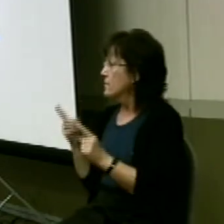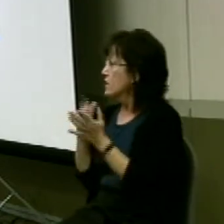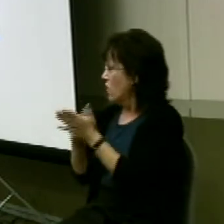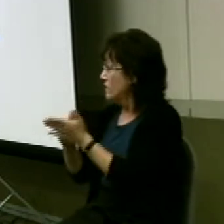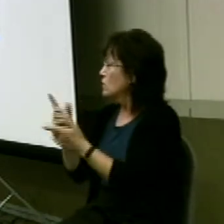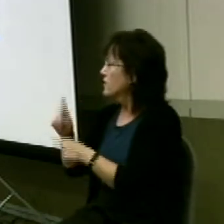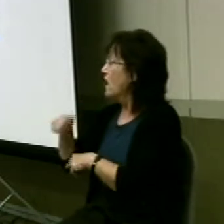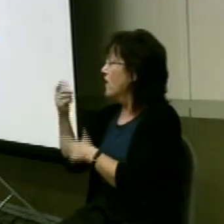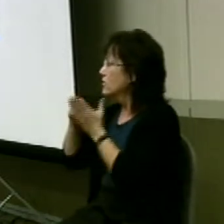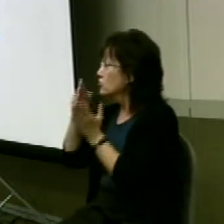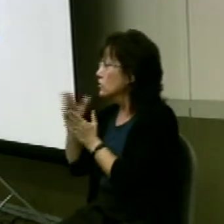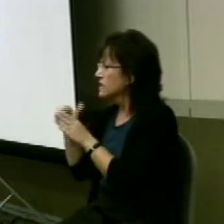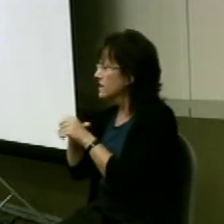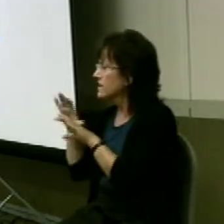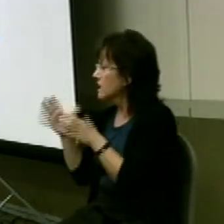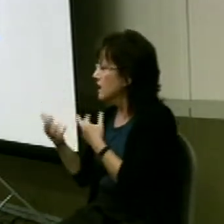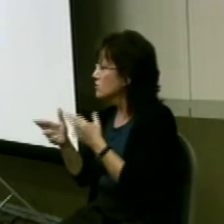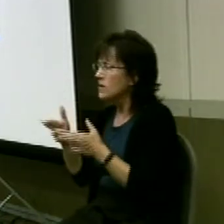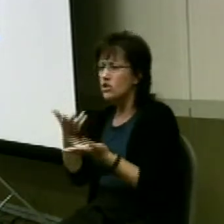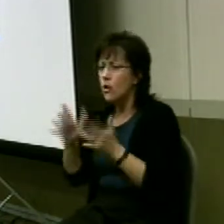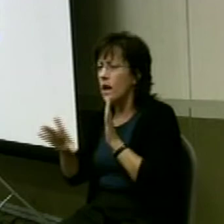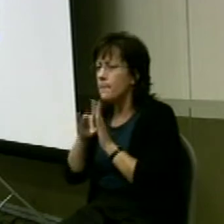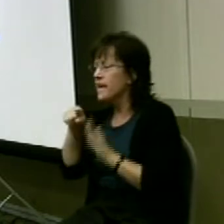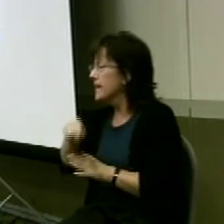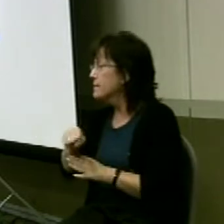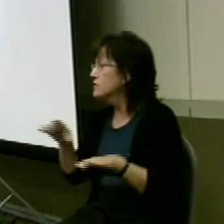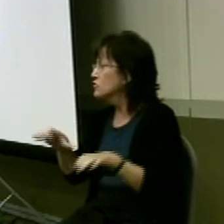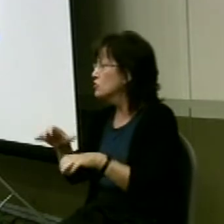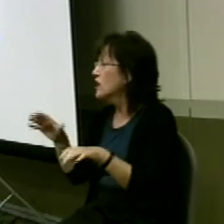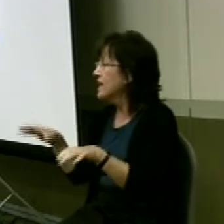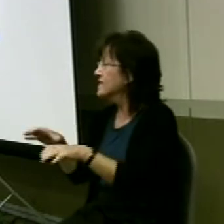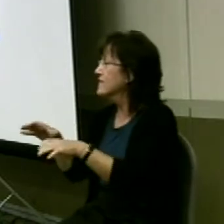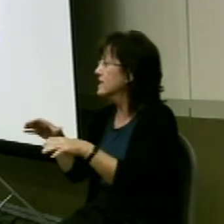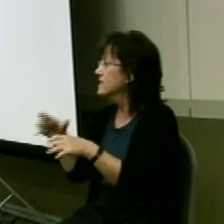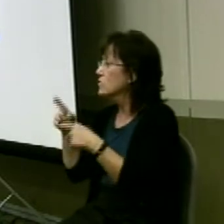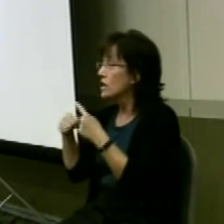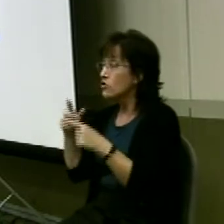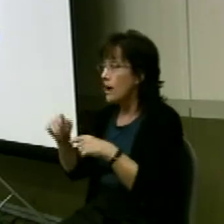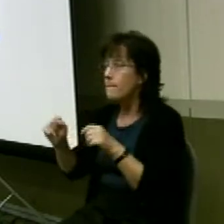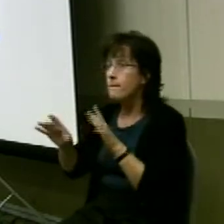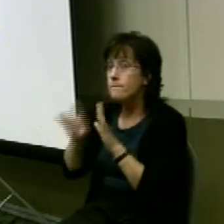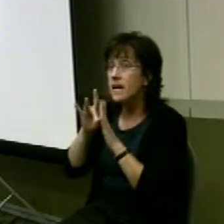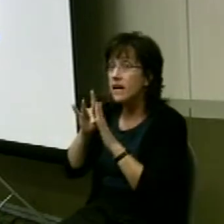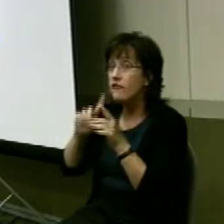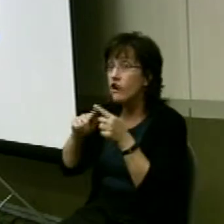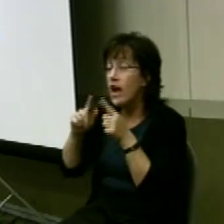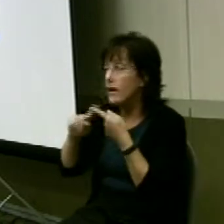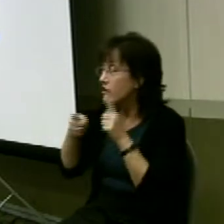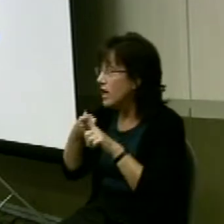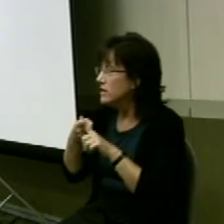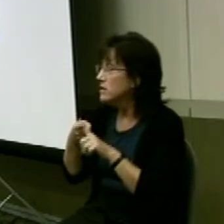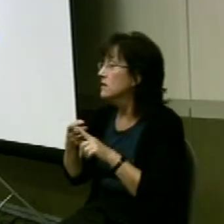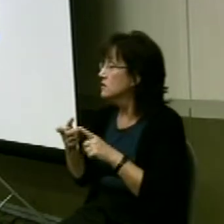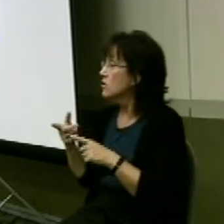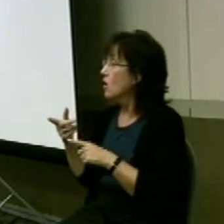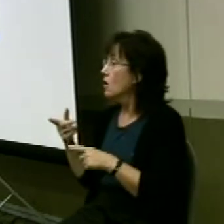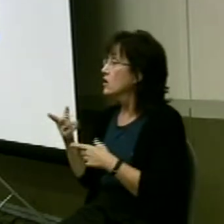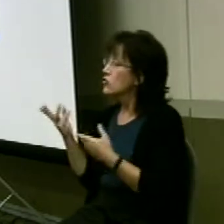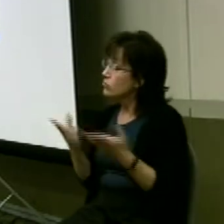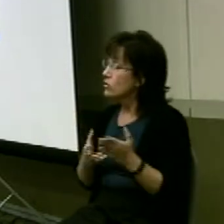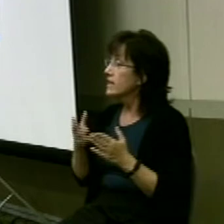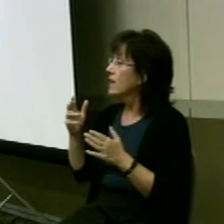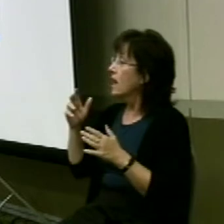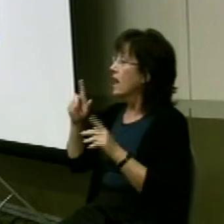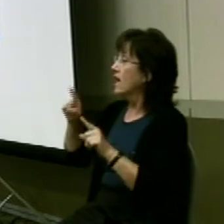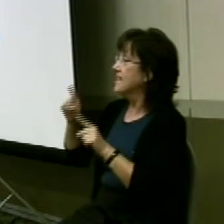had a lot of incidences where the other students in the classroom did not want to pick him to do activities when you got to pick a friend. So taking